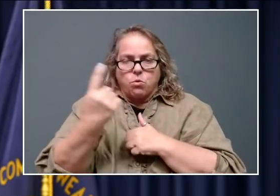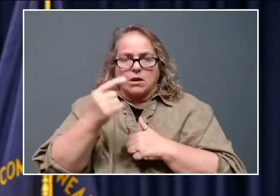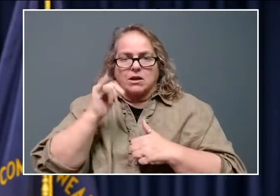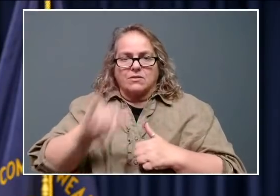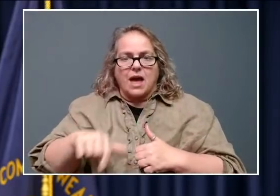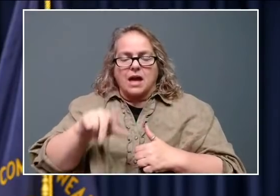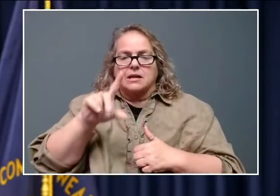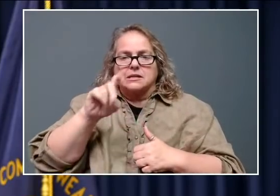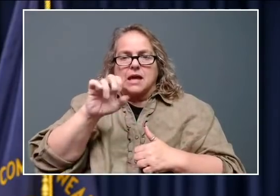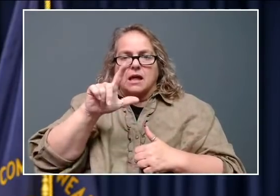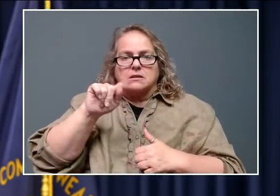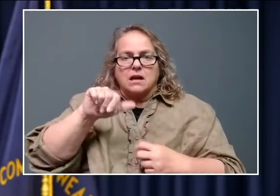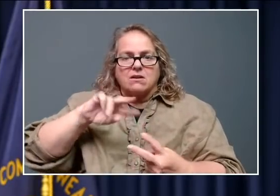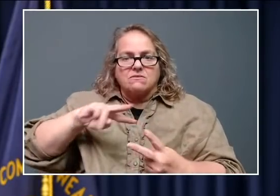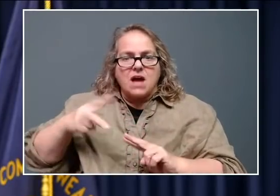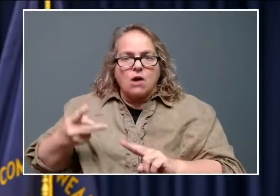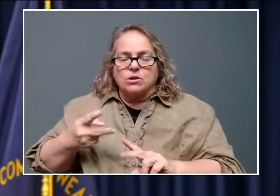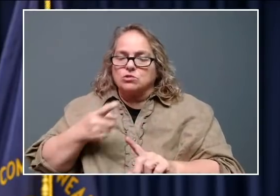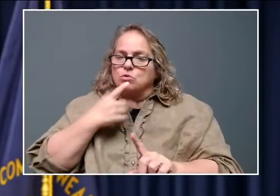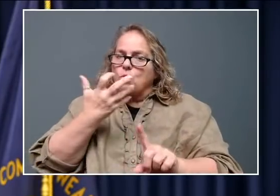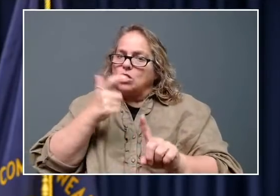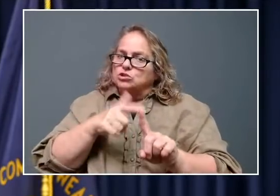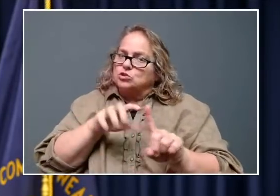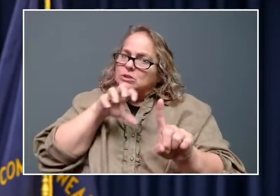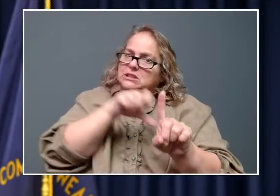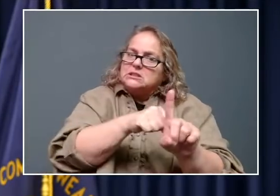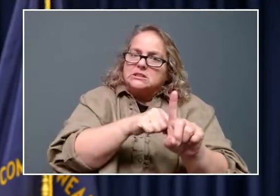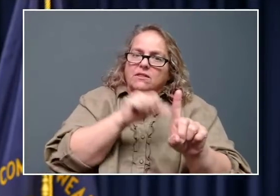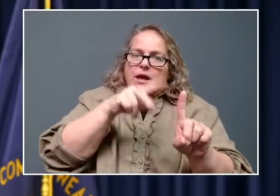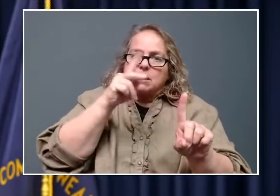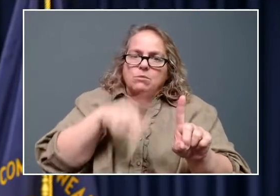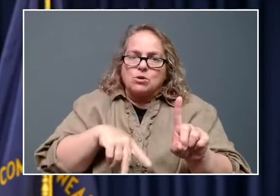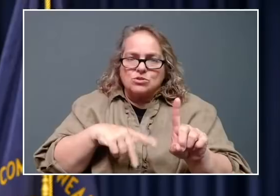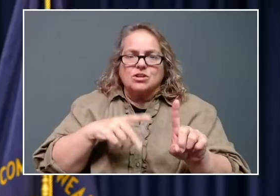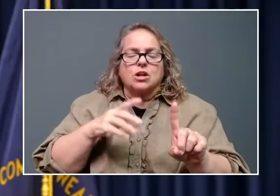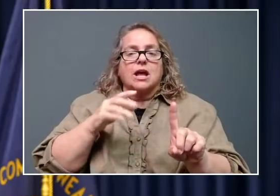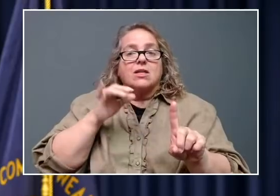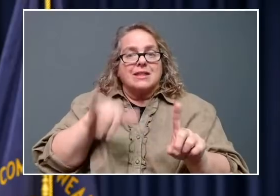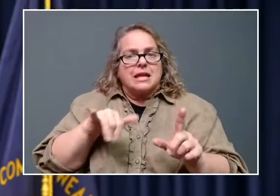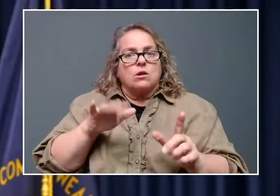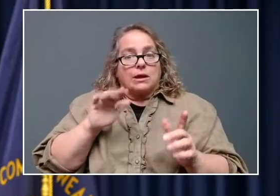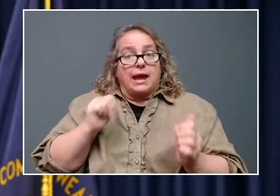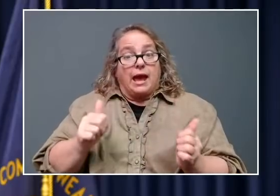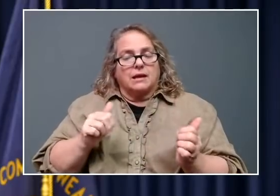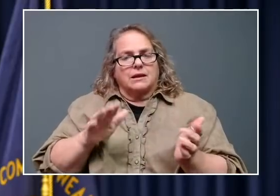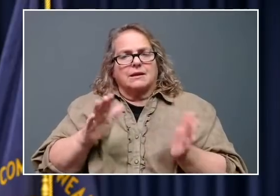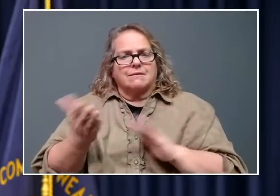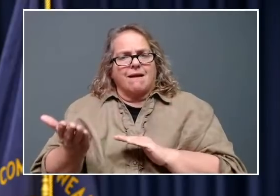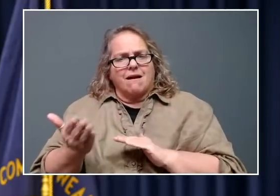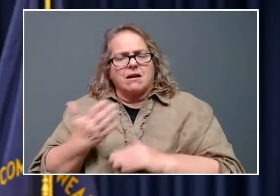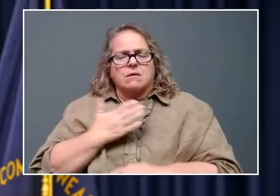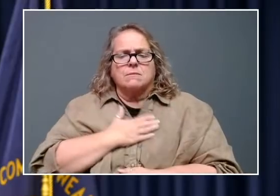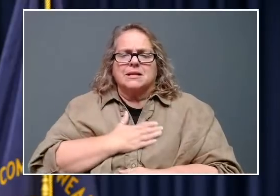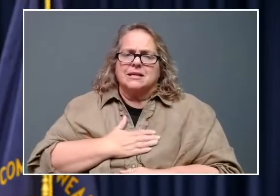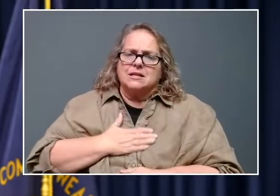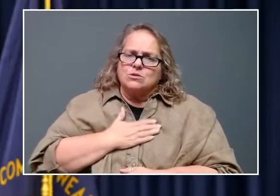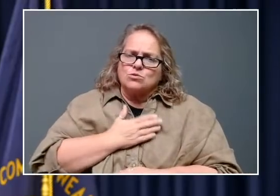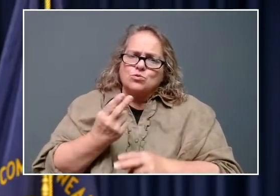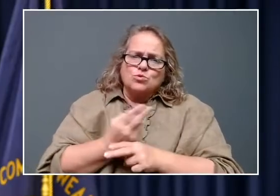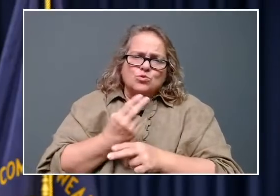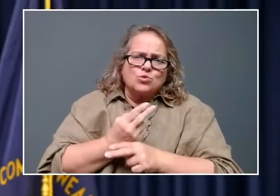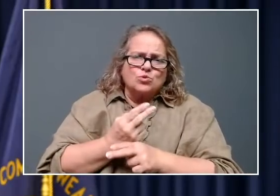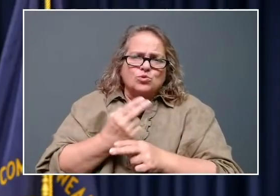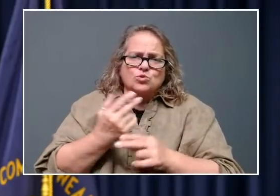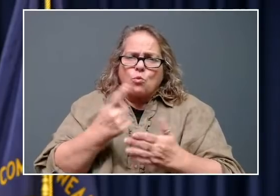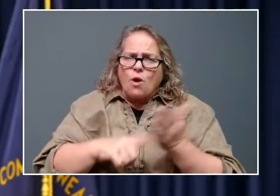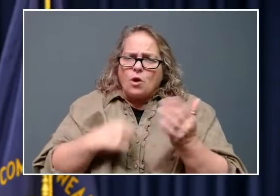fighting death itself. It comes in the form of this virus. Please use the tools that are there to protect yourself